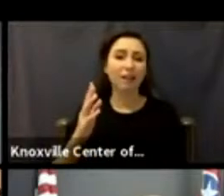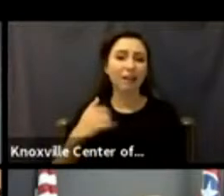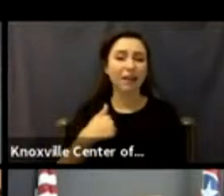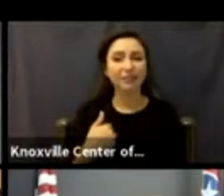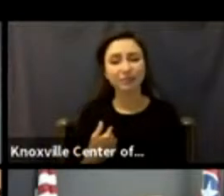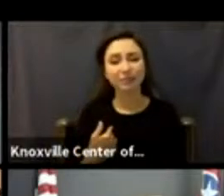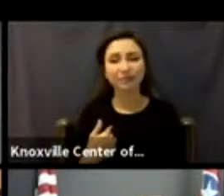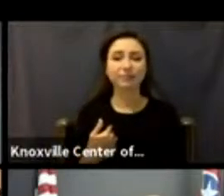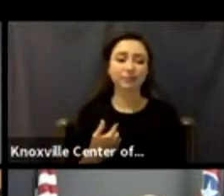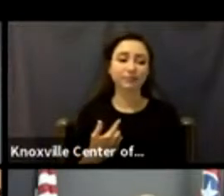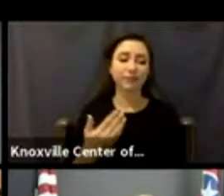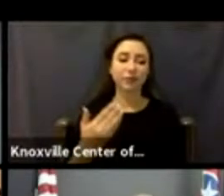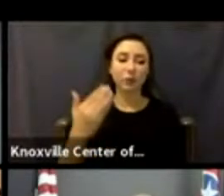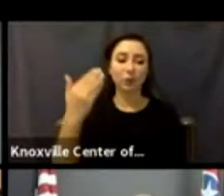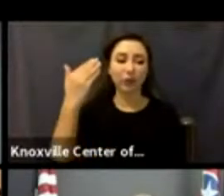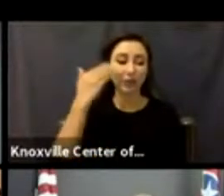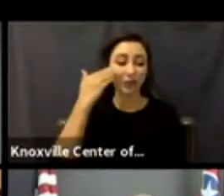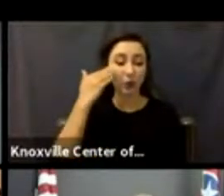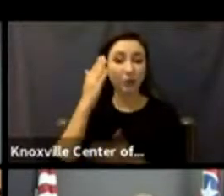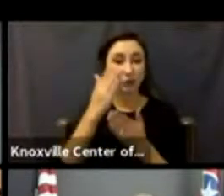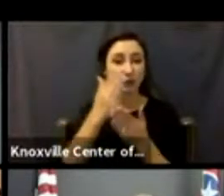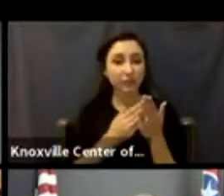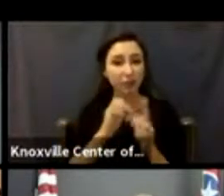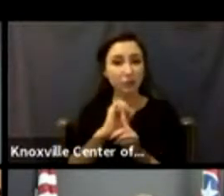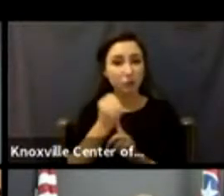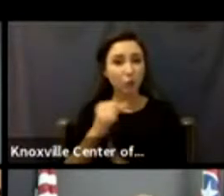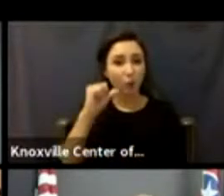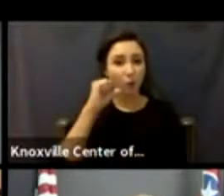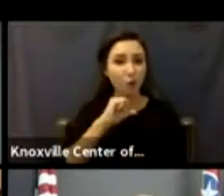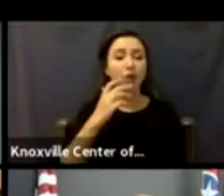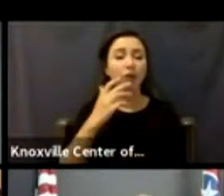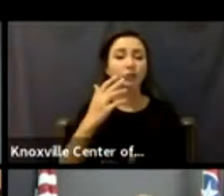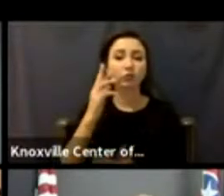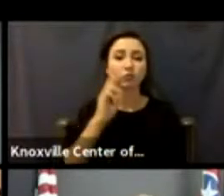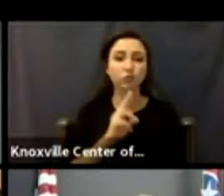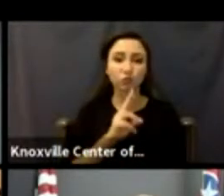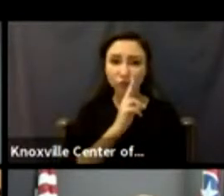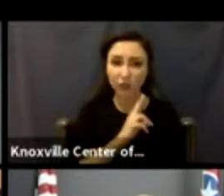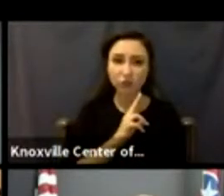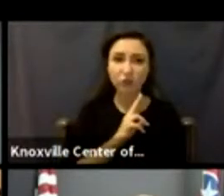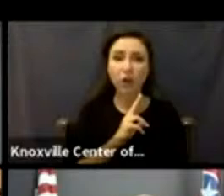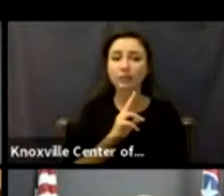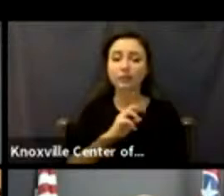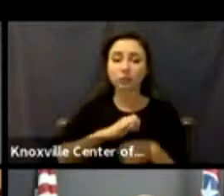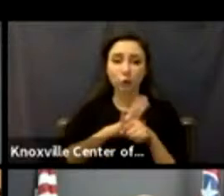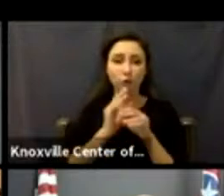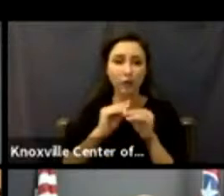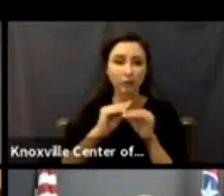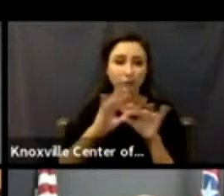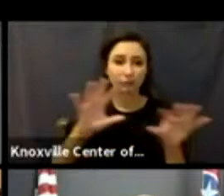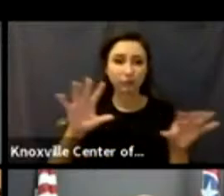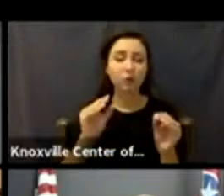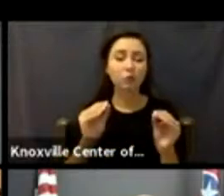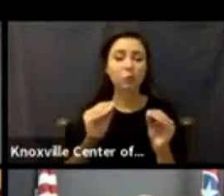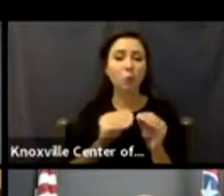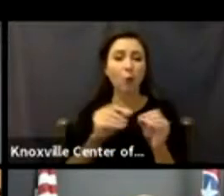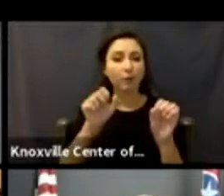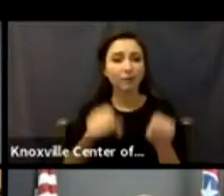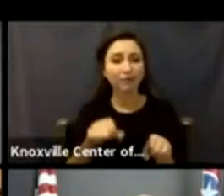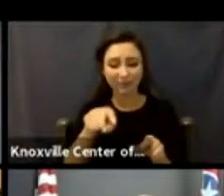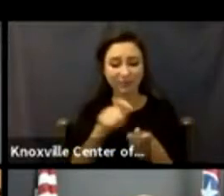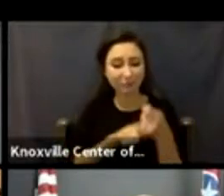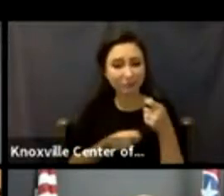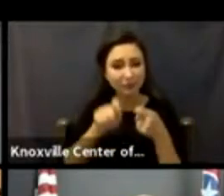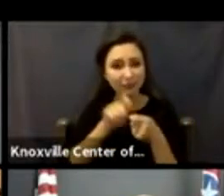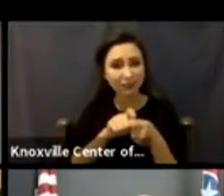We know that there are certain situations like bars and restaurants where virus transmission is more likely. But this specific regulation, it